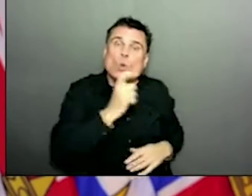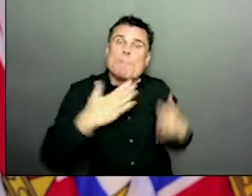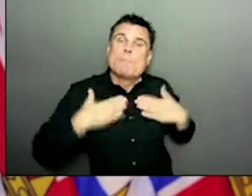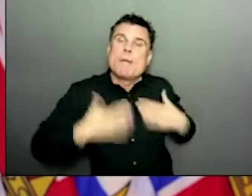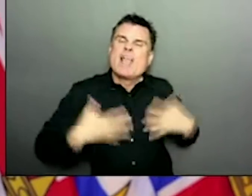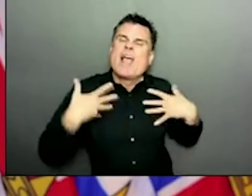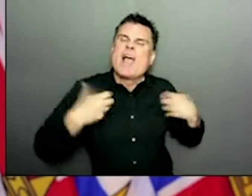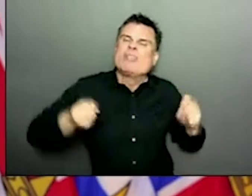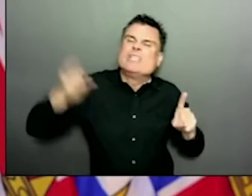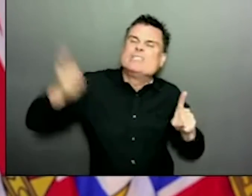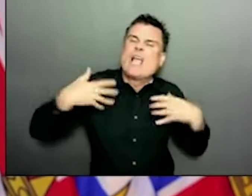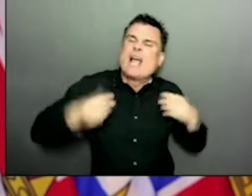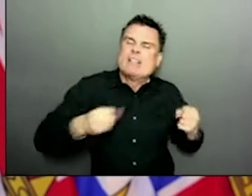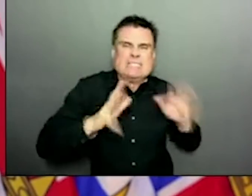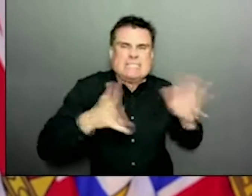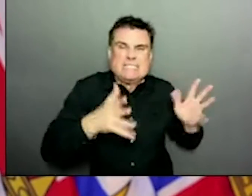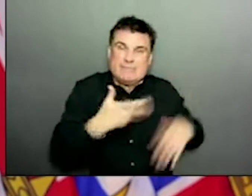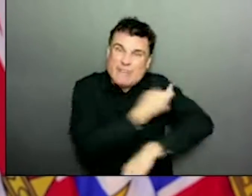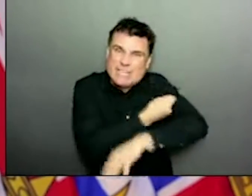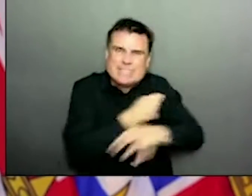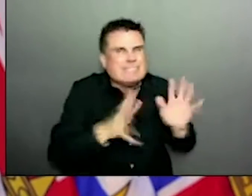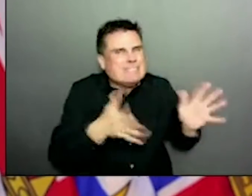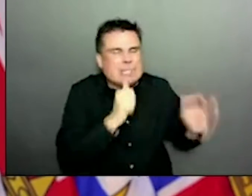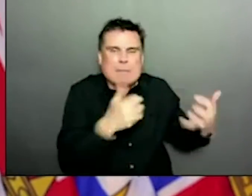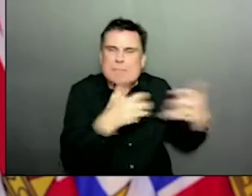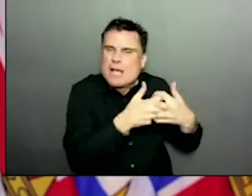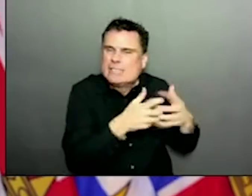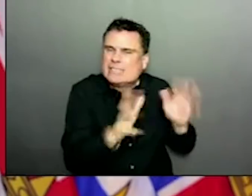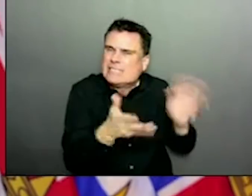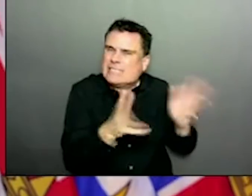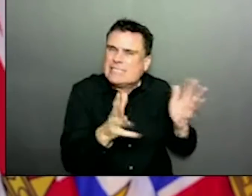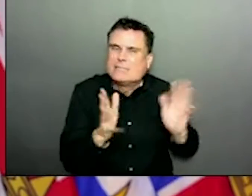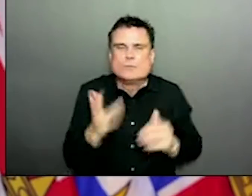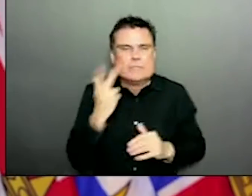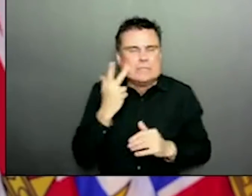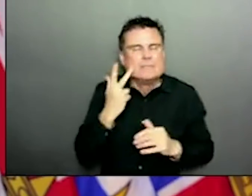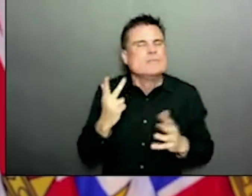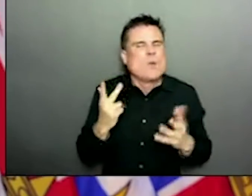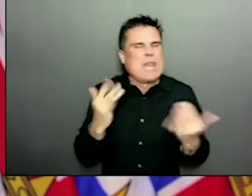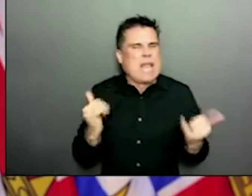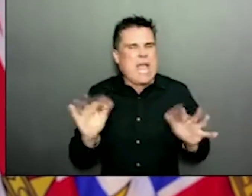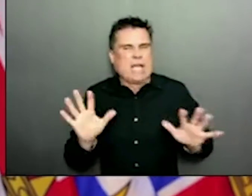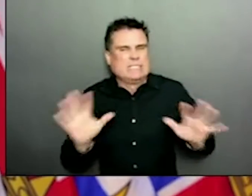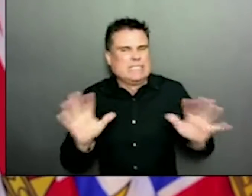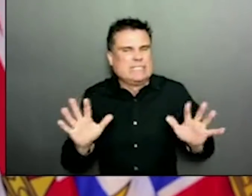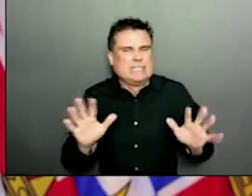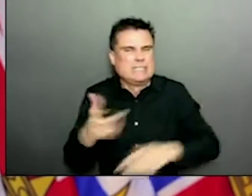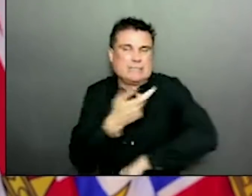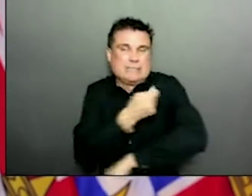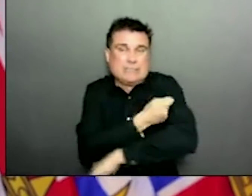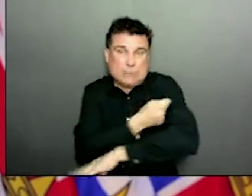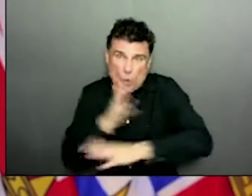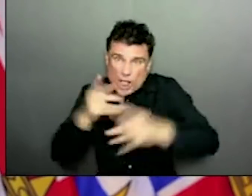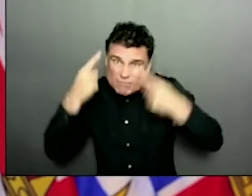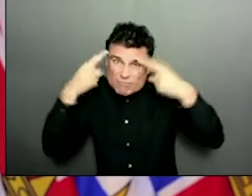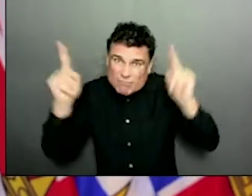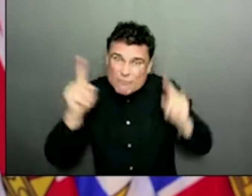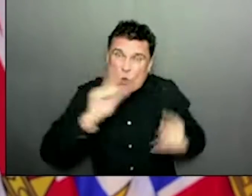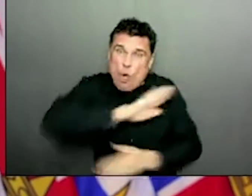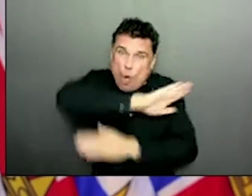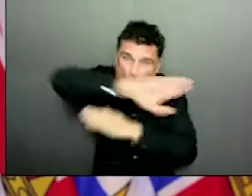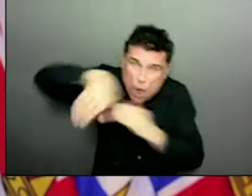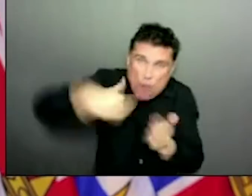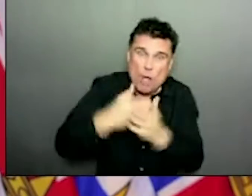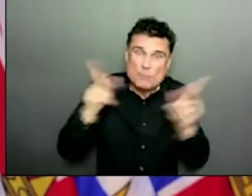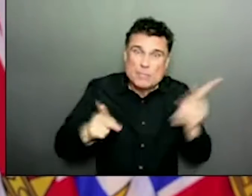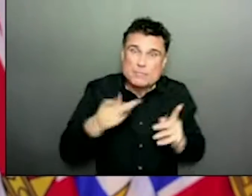that tells us is that right now we just don't know whether these vaccines will work and whether they're safe or whether they may have